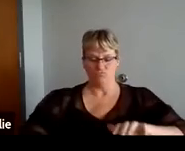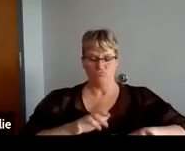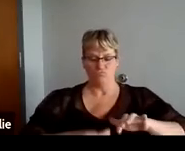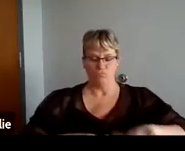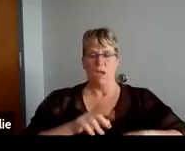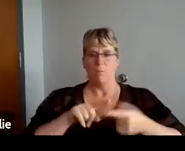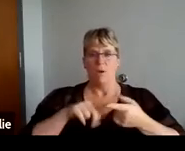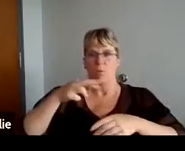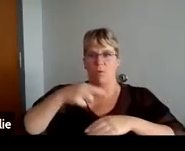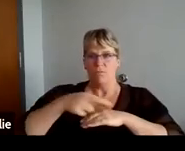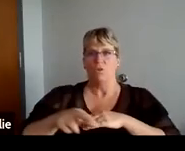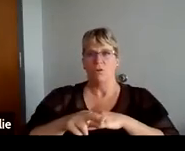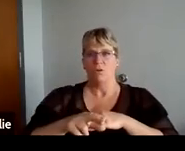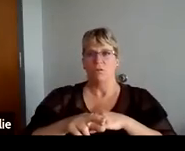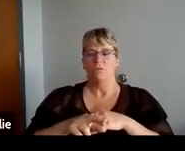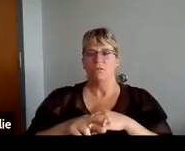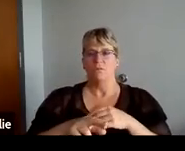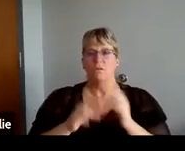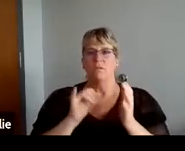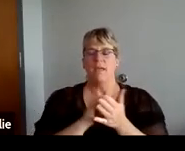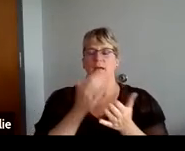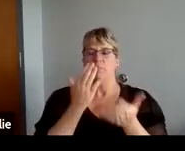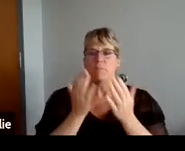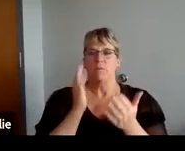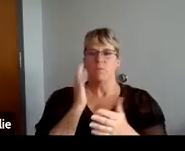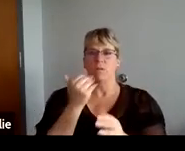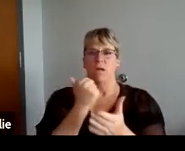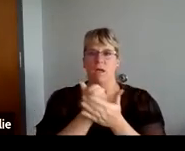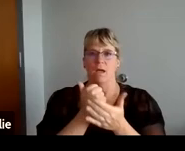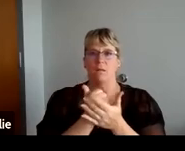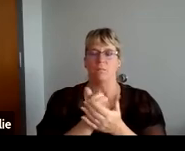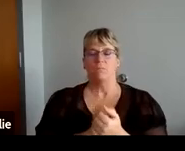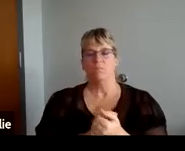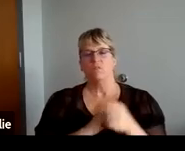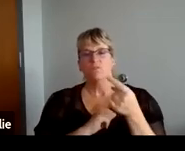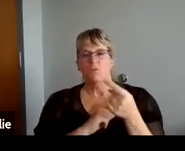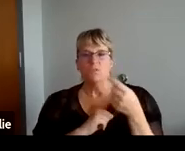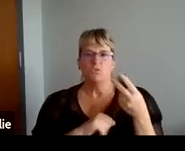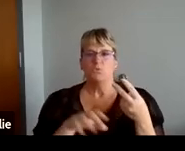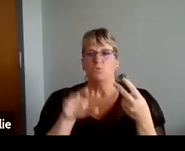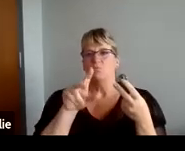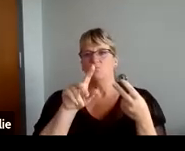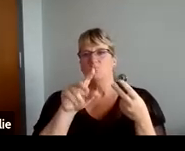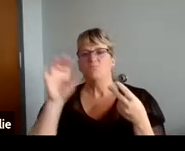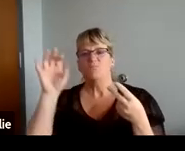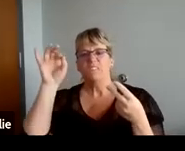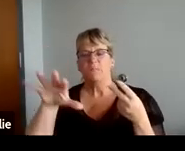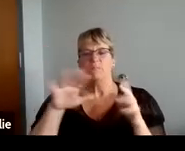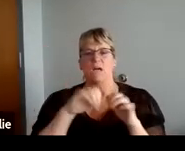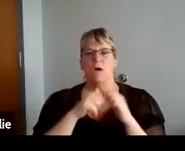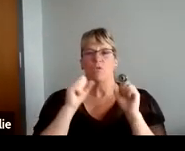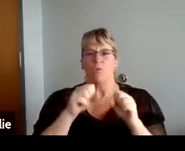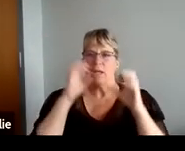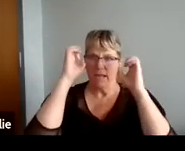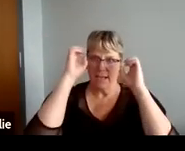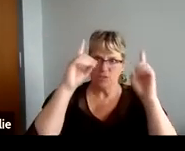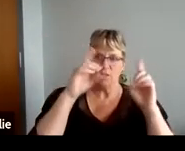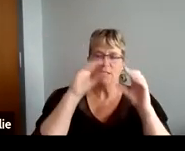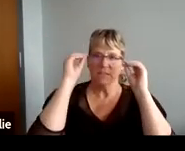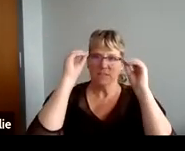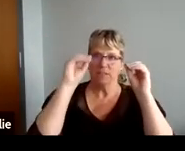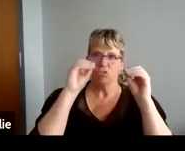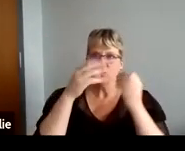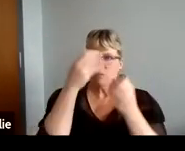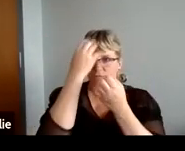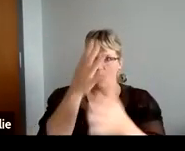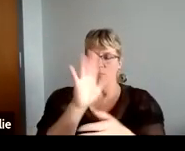referral sources and things like that may help you. And there's a couple little tips on intervention, how you can educate and teach and inform